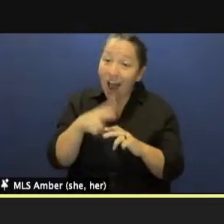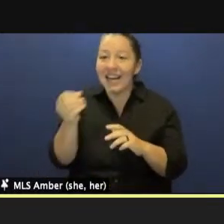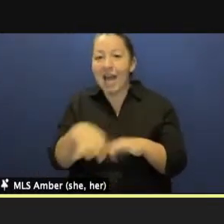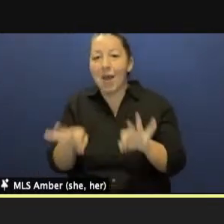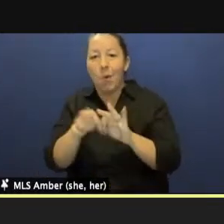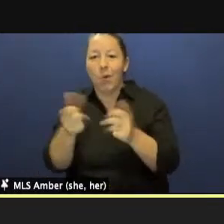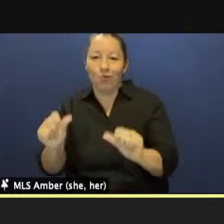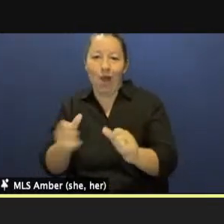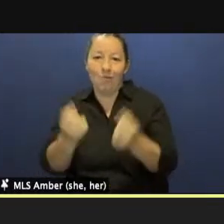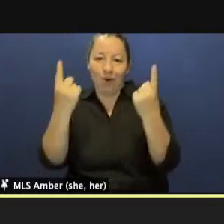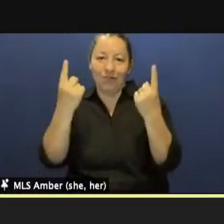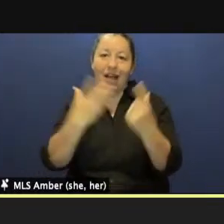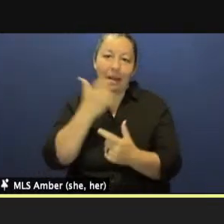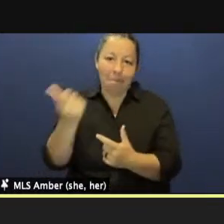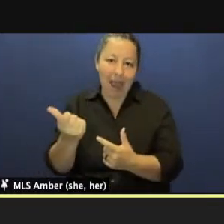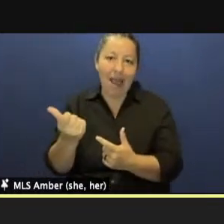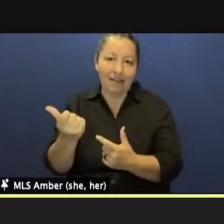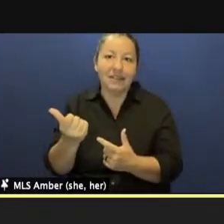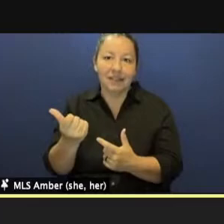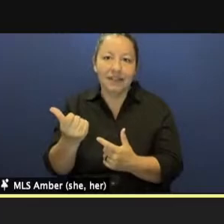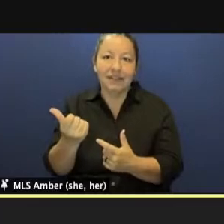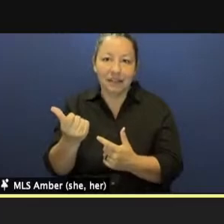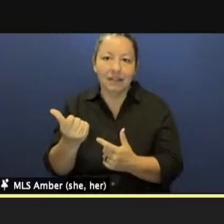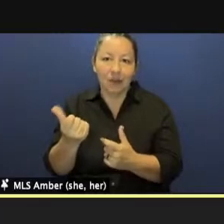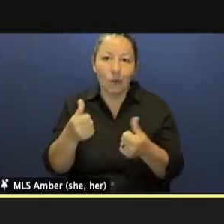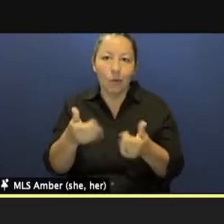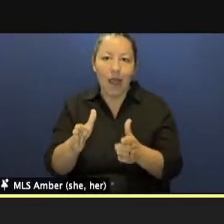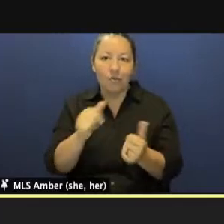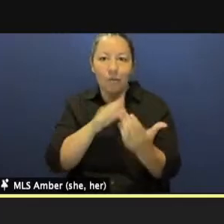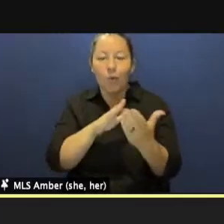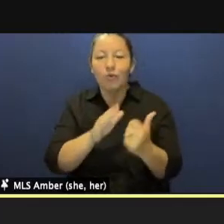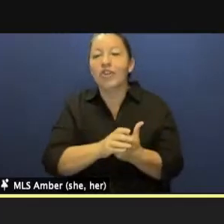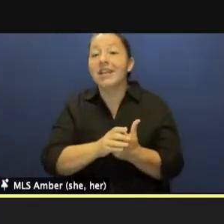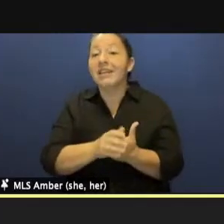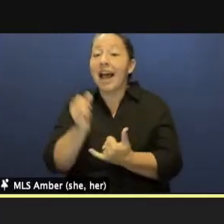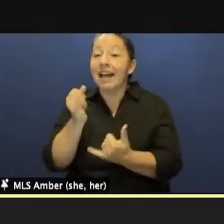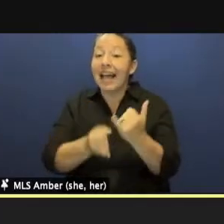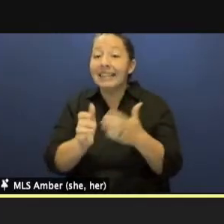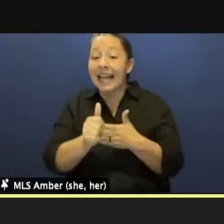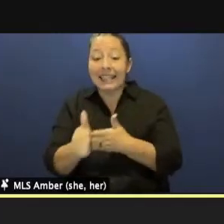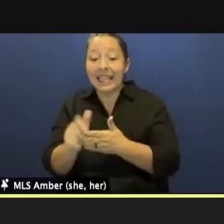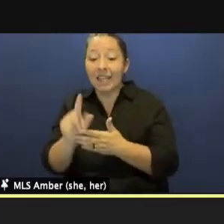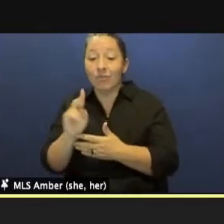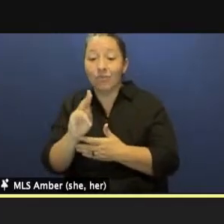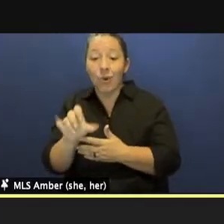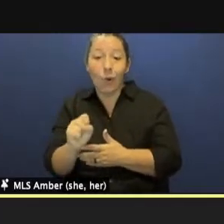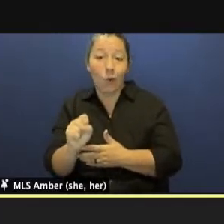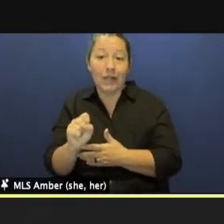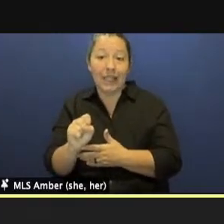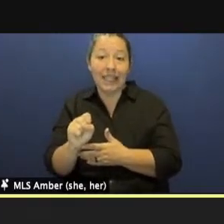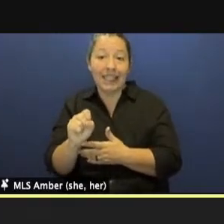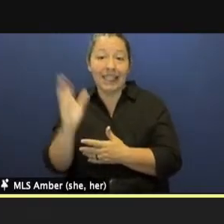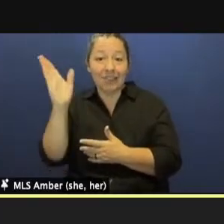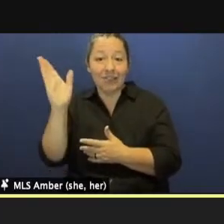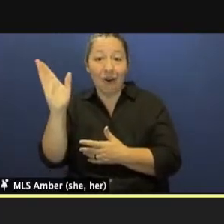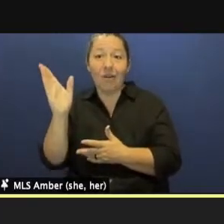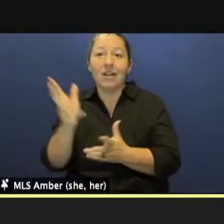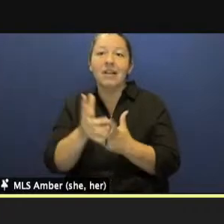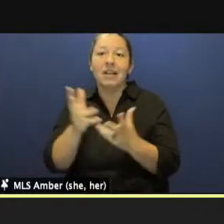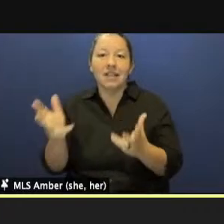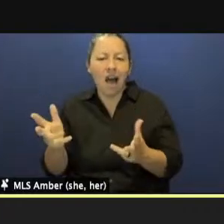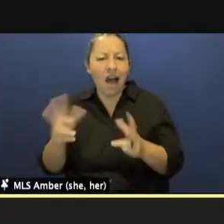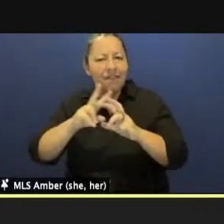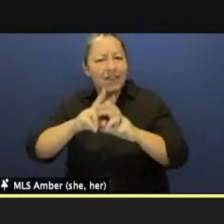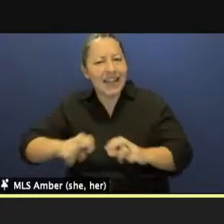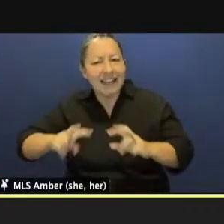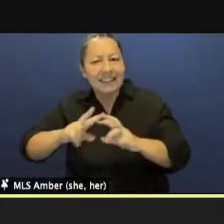understand the best trades there. And then finally, as a lead in to Tony's talk, much site analysis and traverse testing trades are going on.